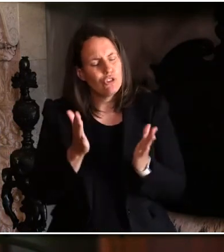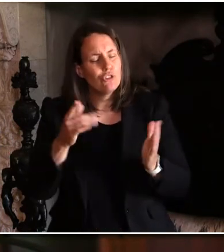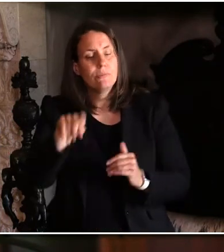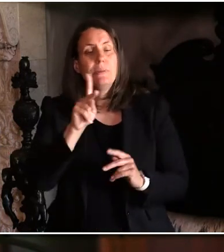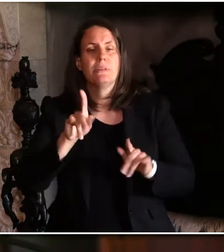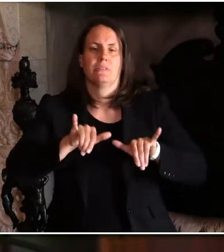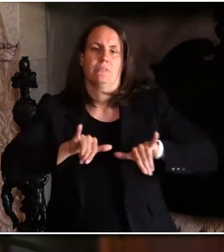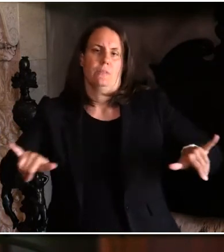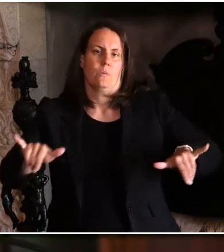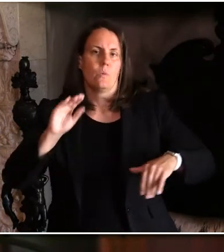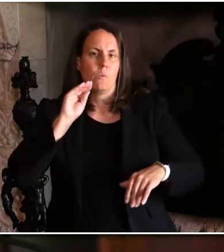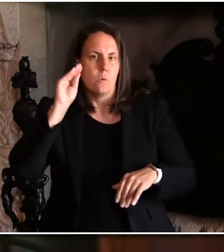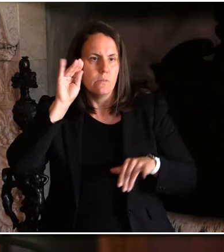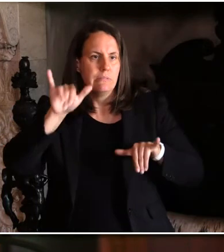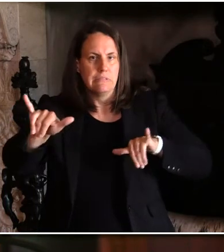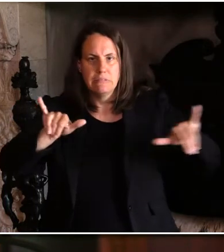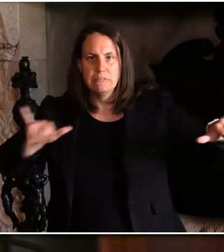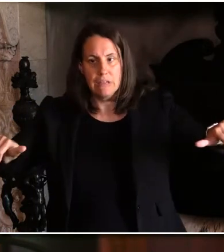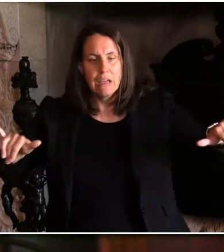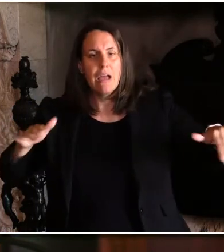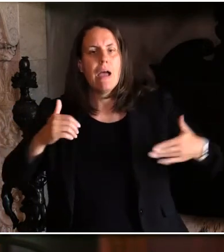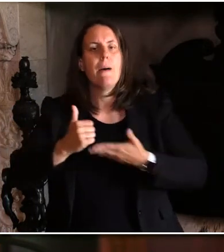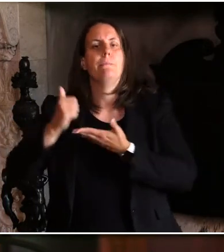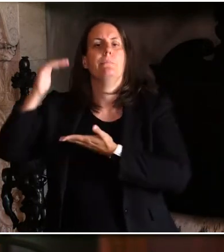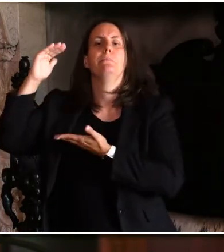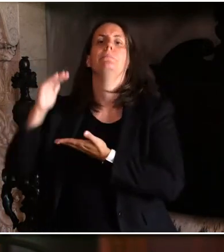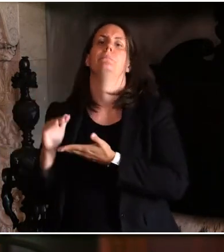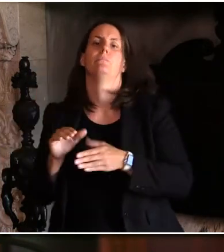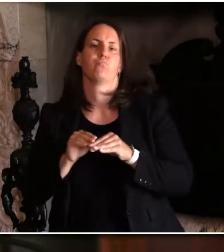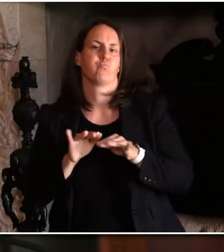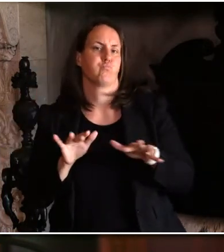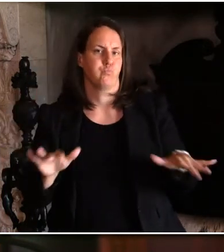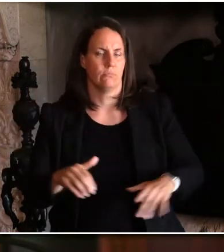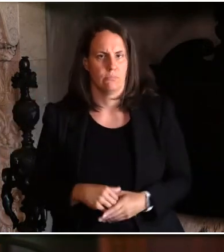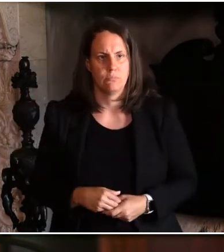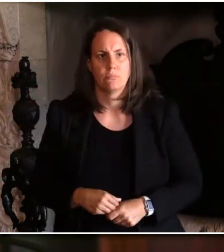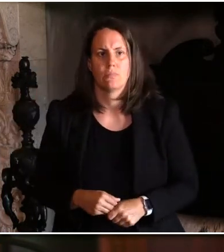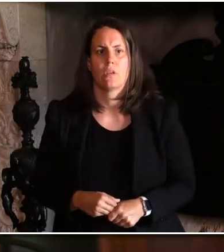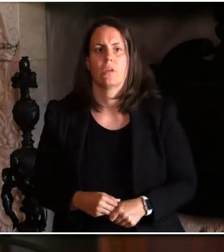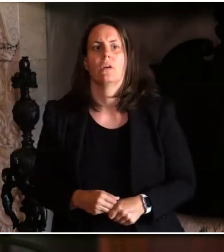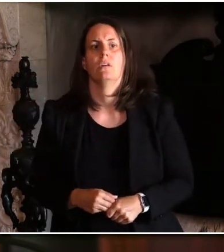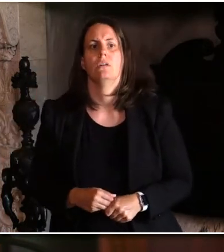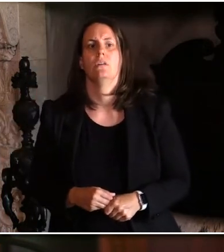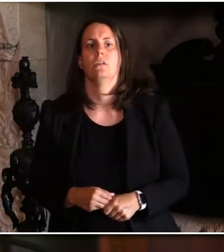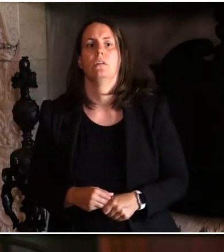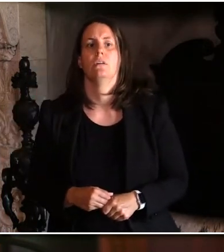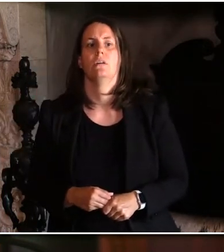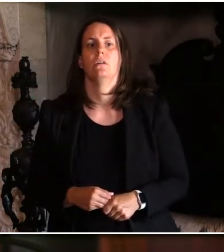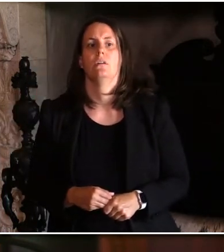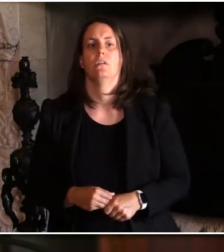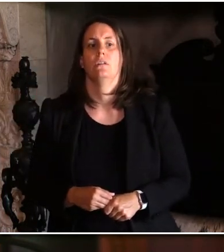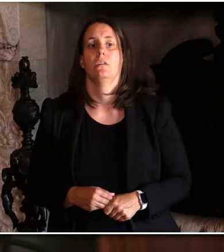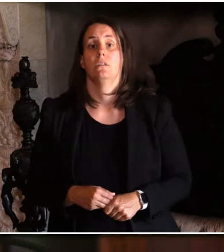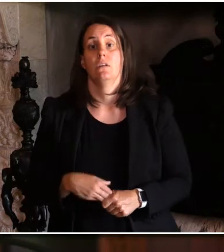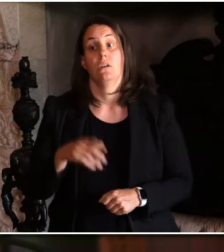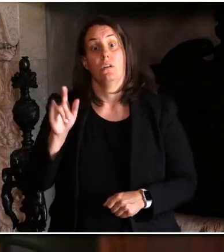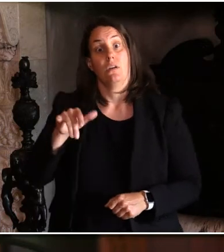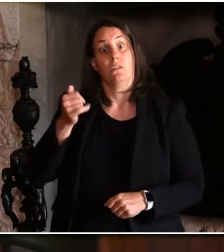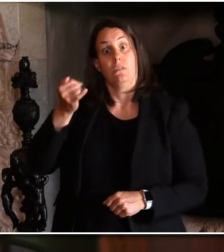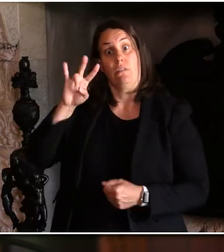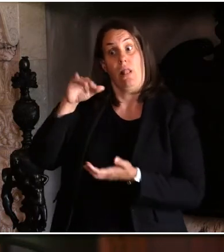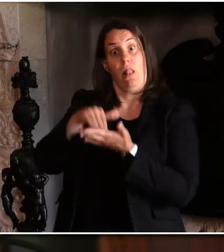from infecting others. So we absolutely agree that our testing capacity does need to continue